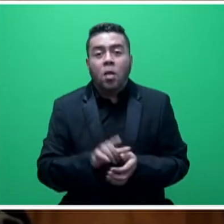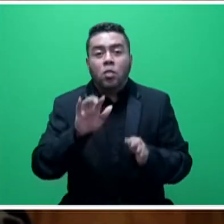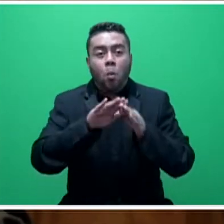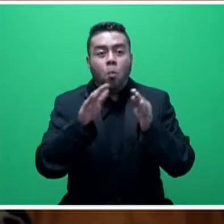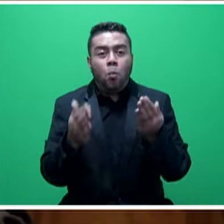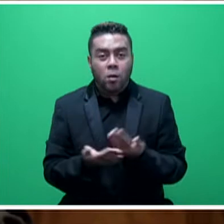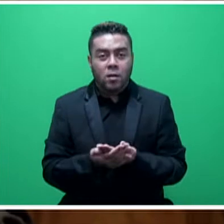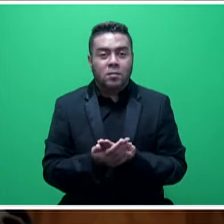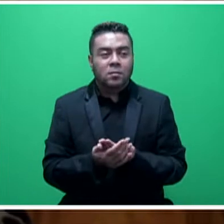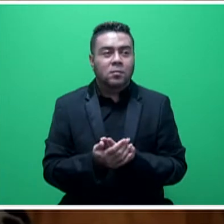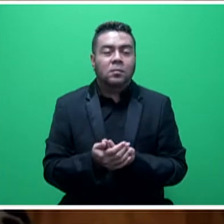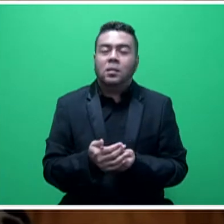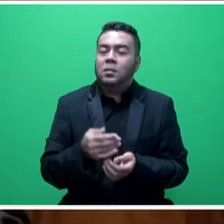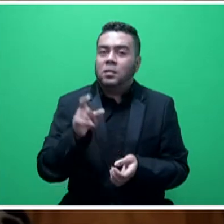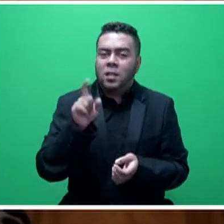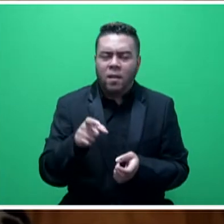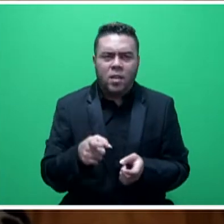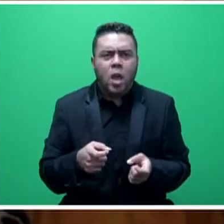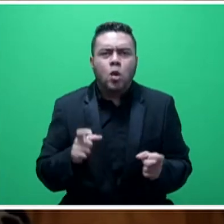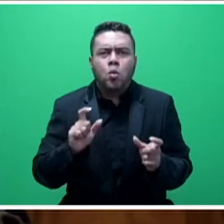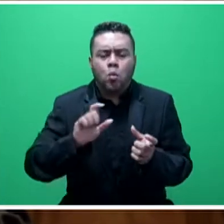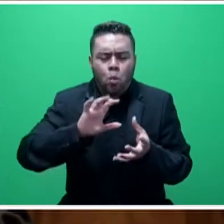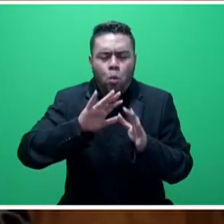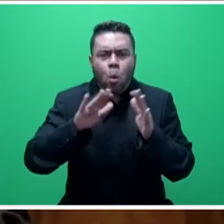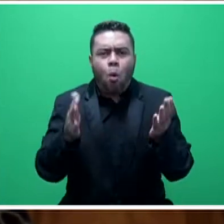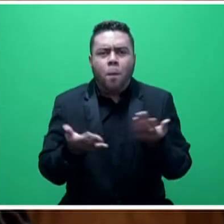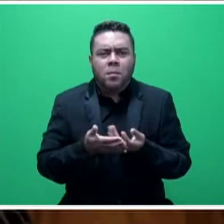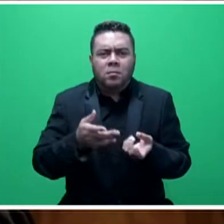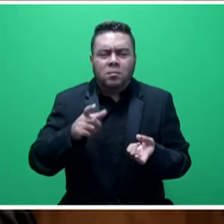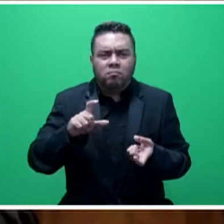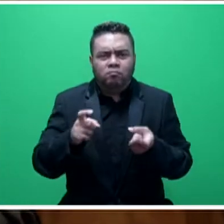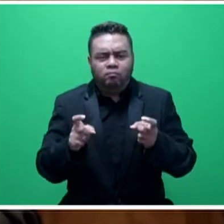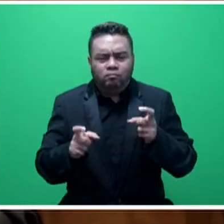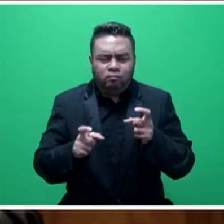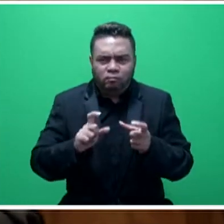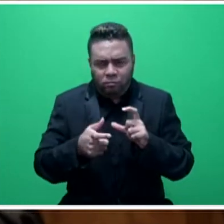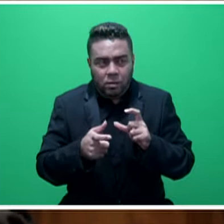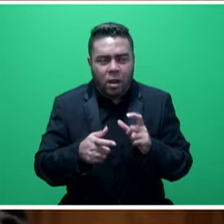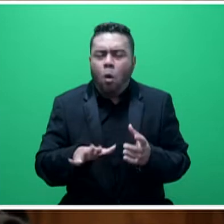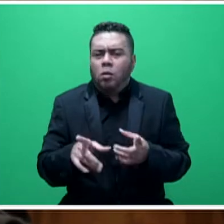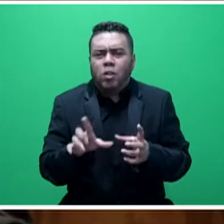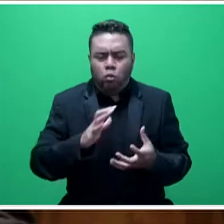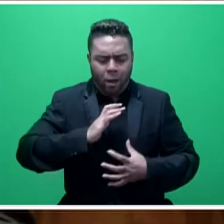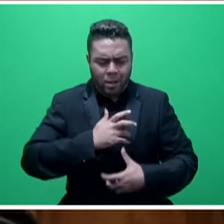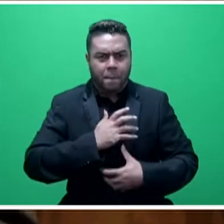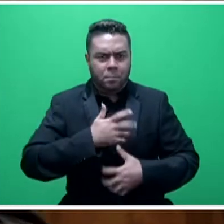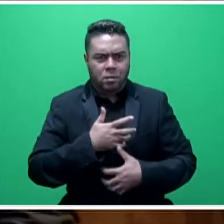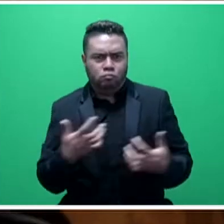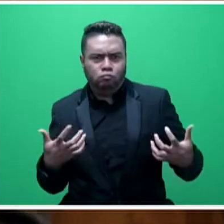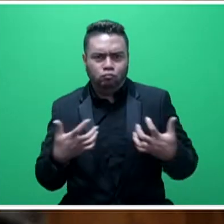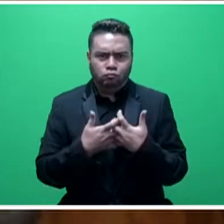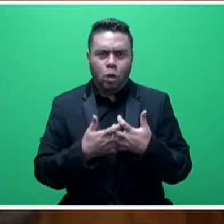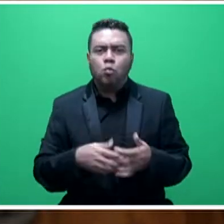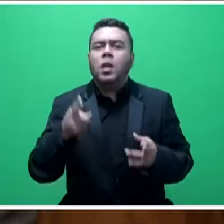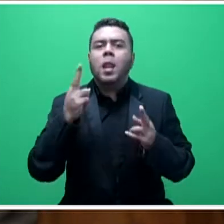facing an unprecedented global crisis, and everyone is trying their best to adapt to the new normal. Like countless people around